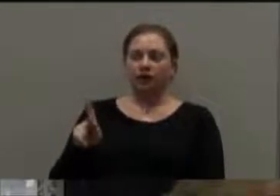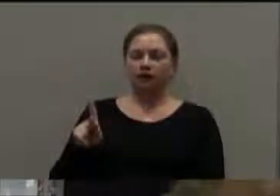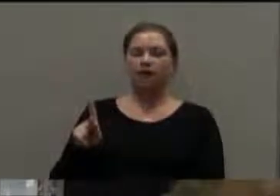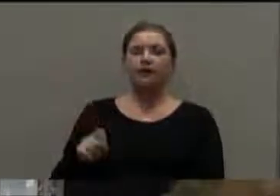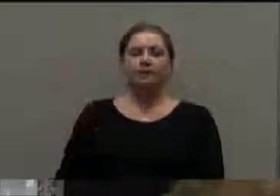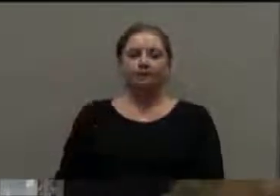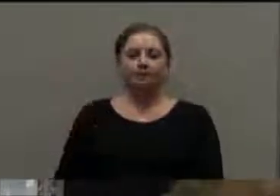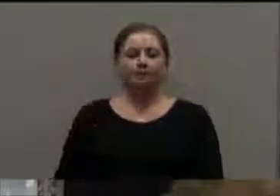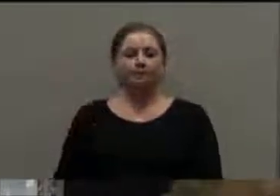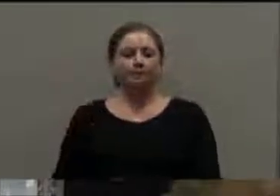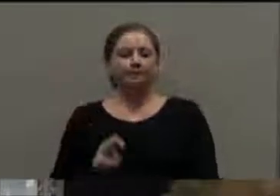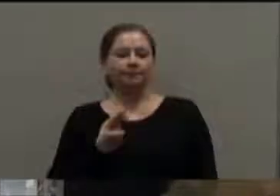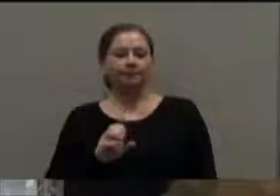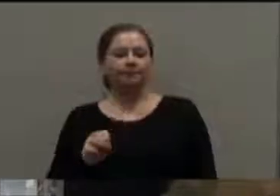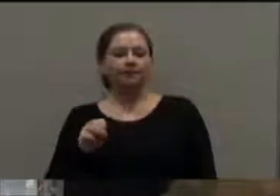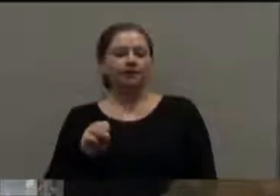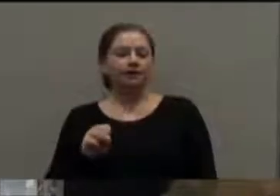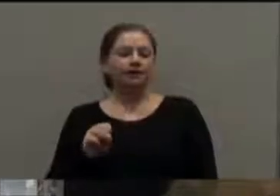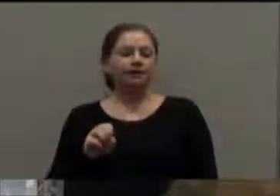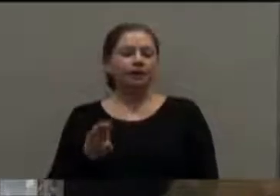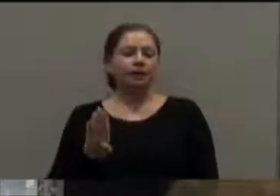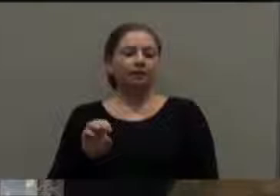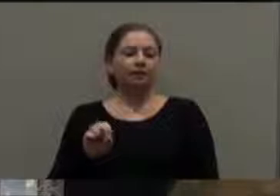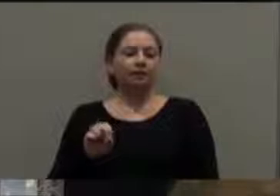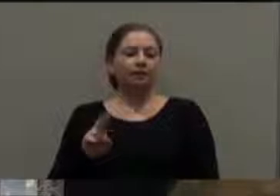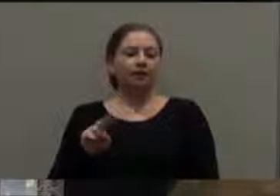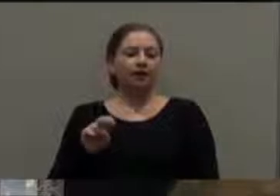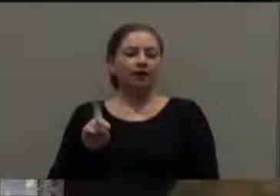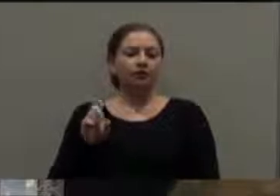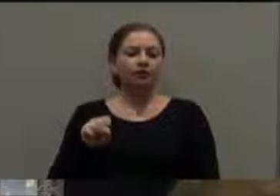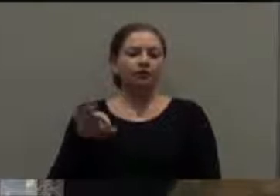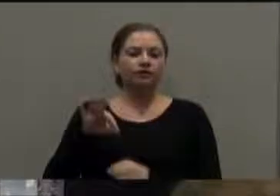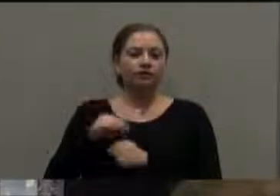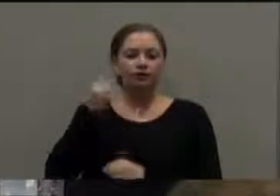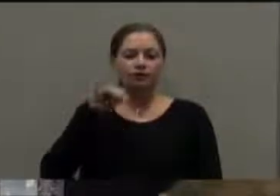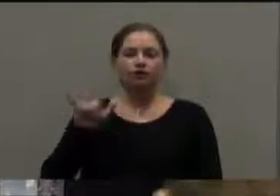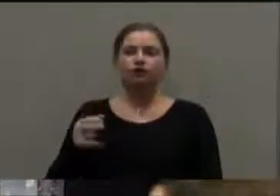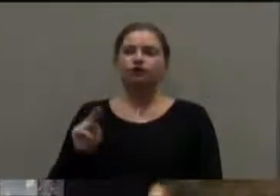Ms. Bounds votes for Dr. Jon Rysewyk.